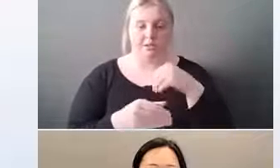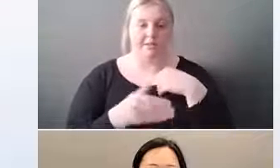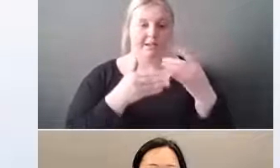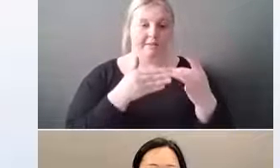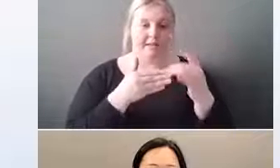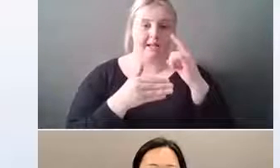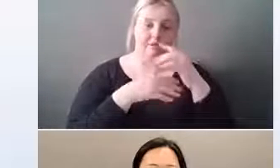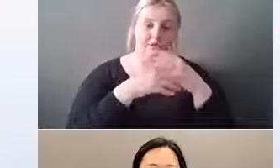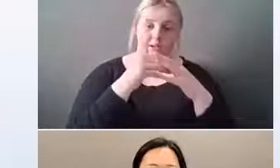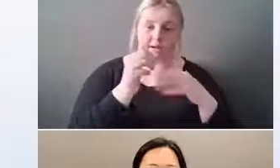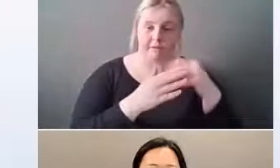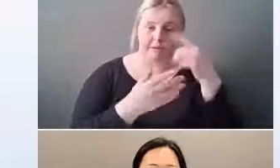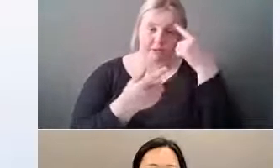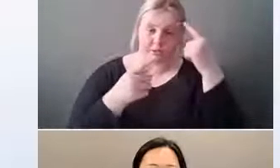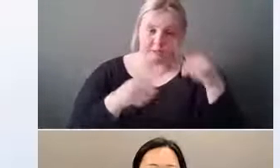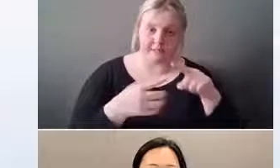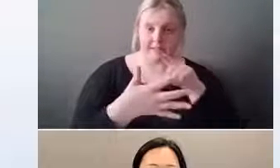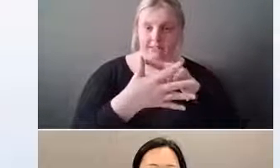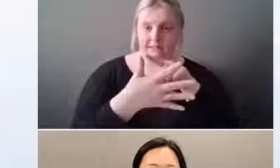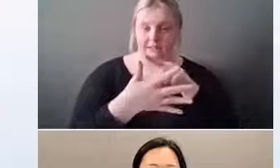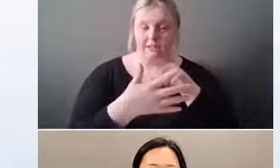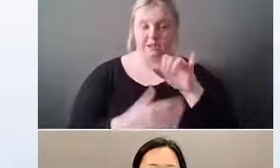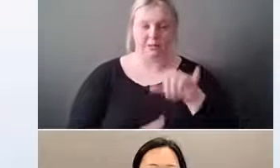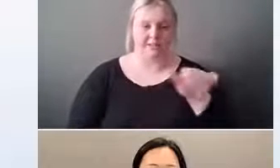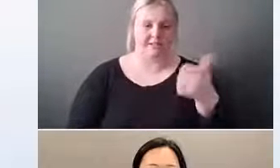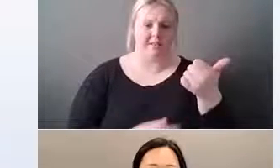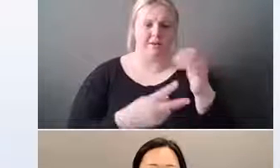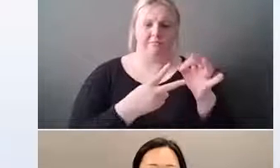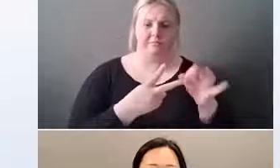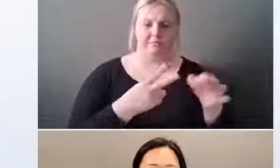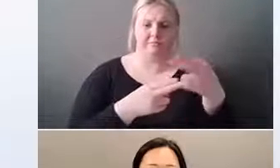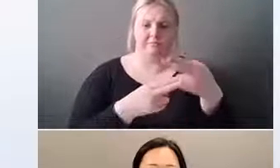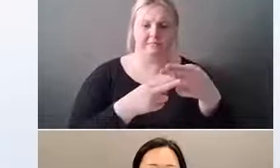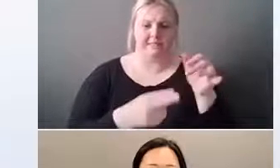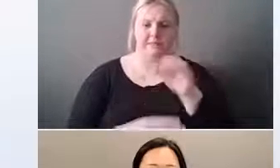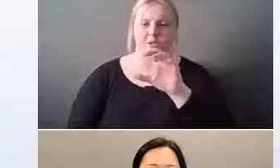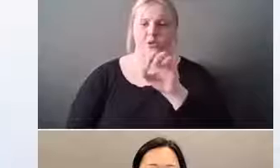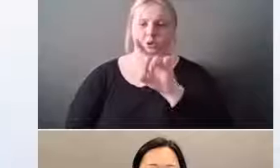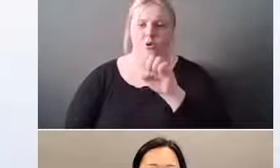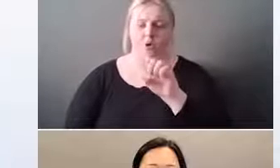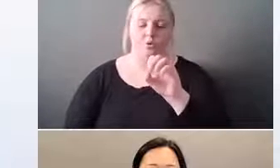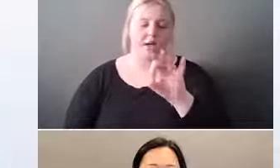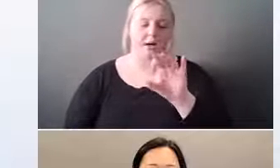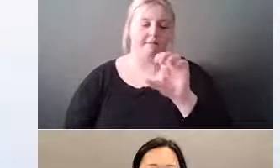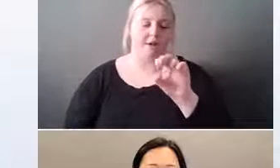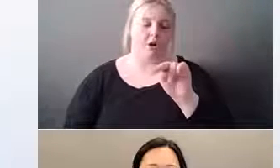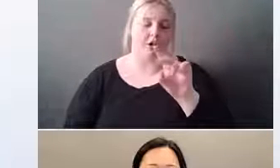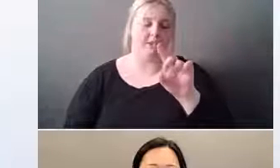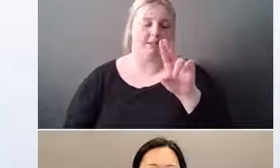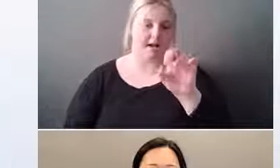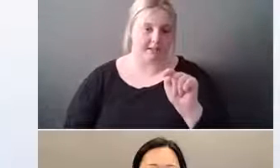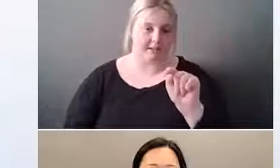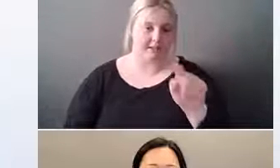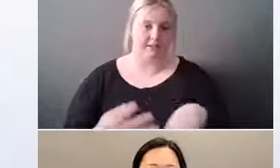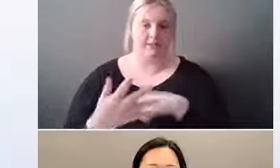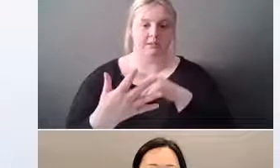comfort agreement. This is an alternative to what some of you might know or call a code of conduct, an incident report form, a